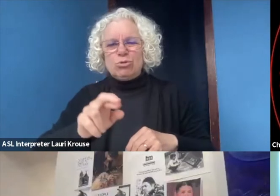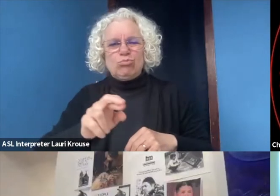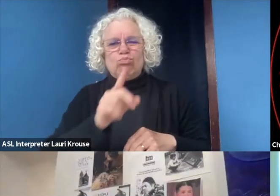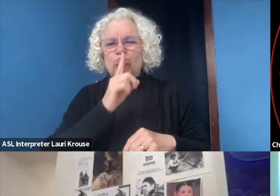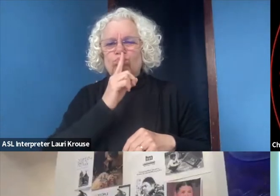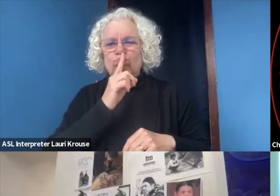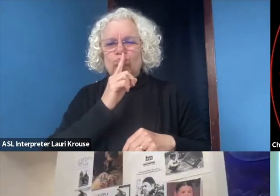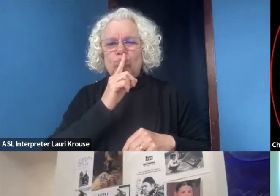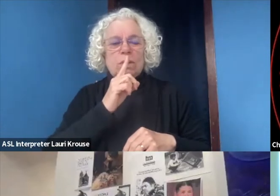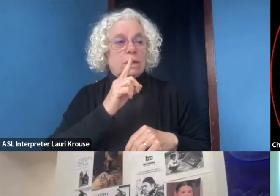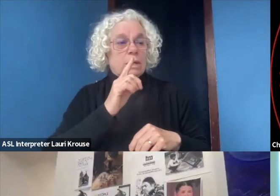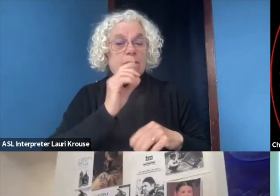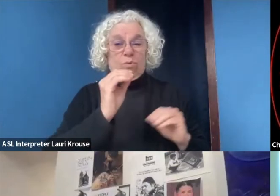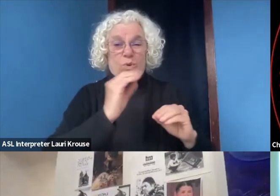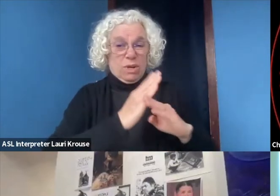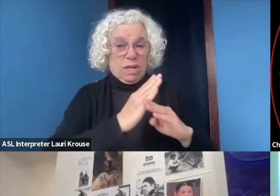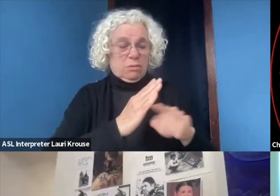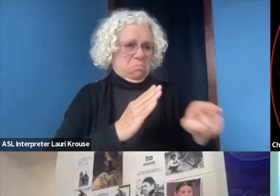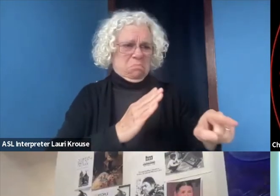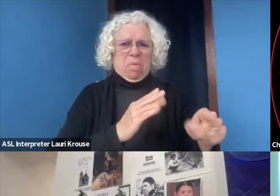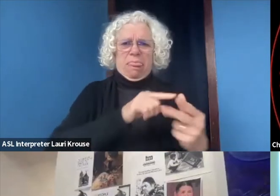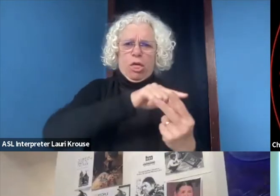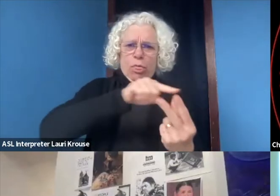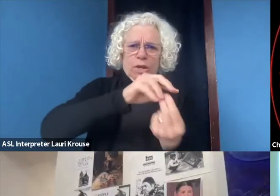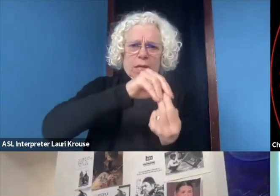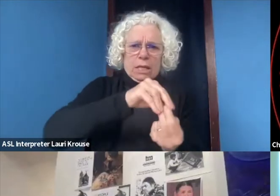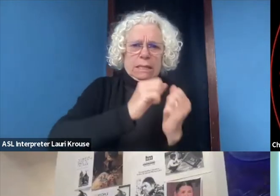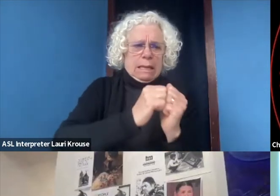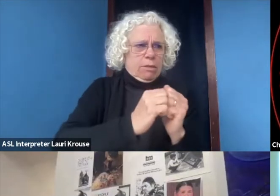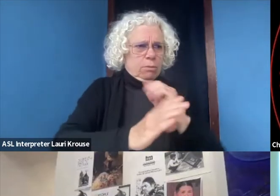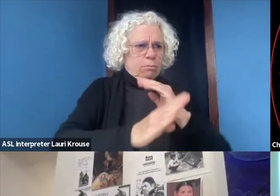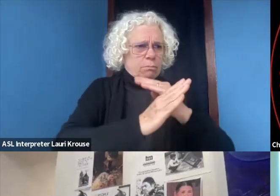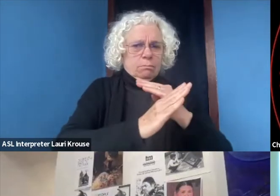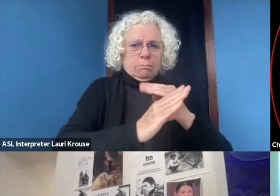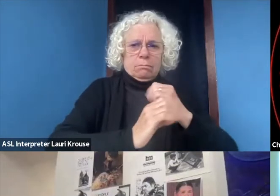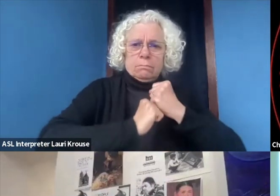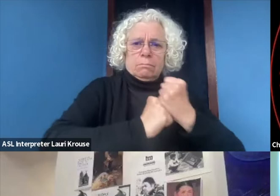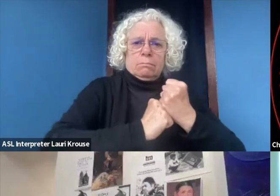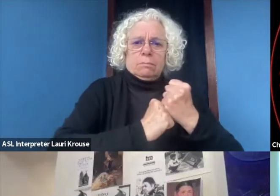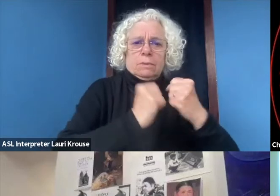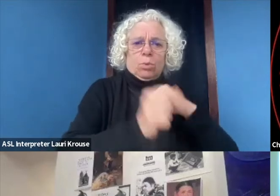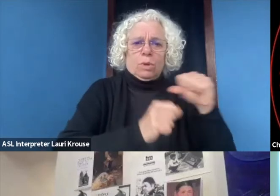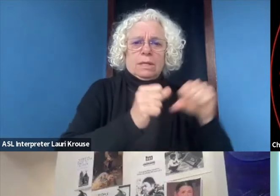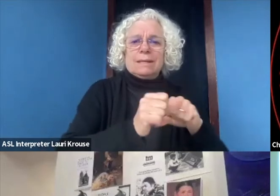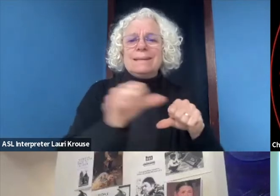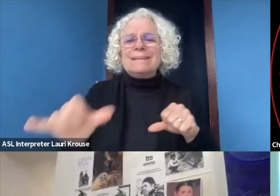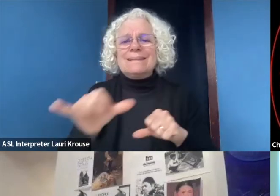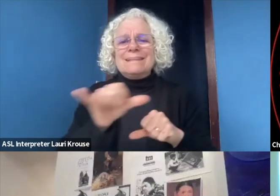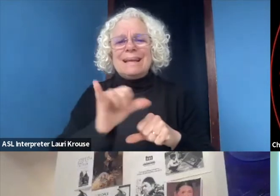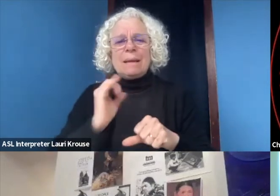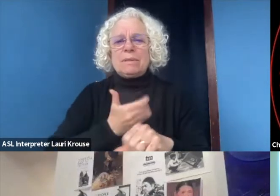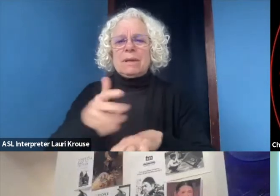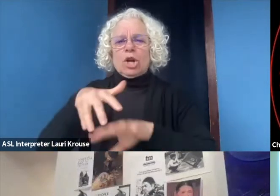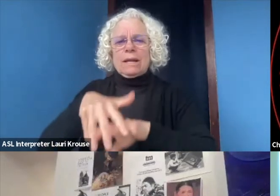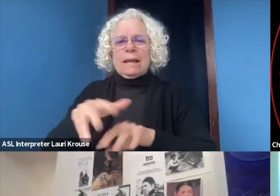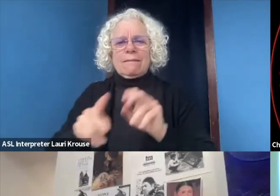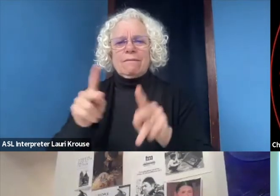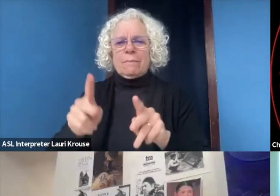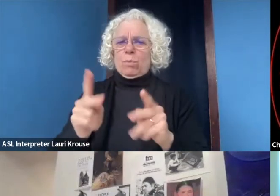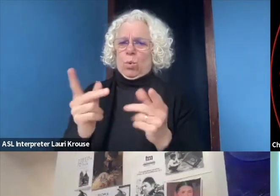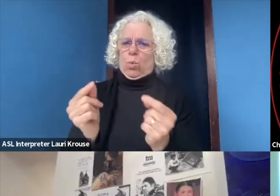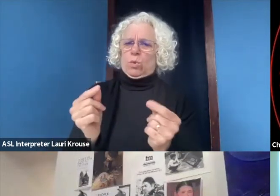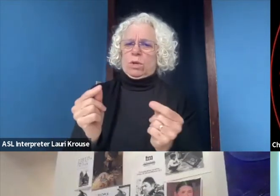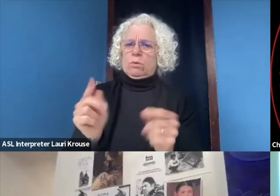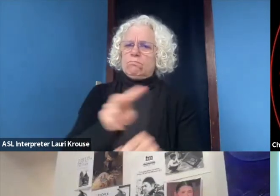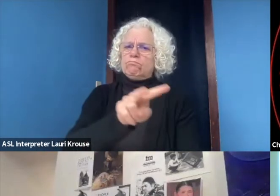protected itself. It worked hand in hand with each other, which is the way Native people have always looked at things. We look at nature